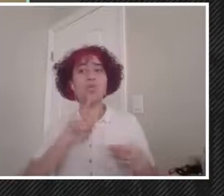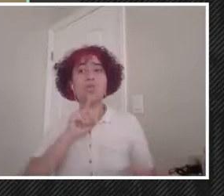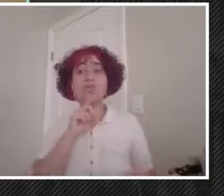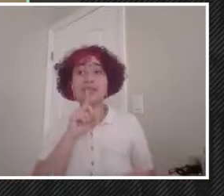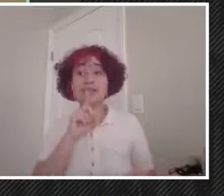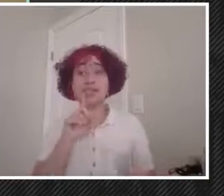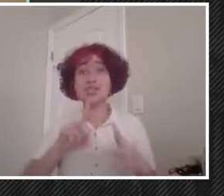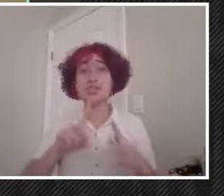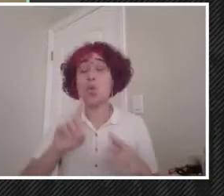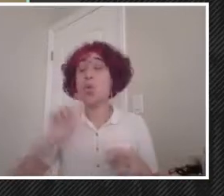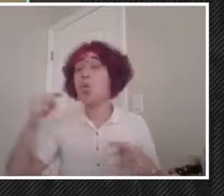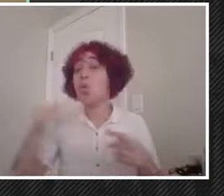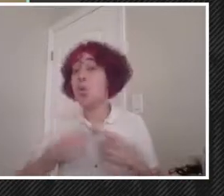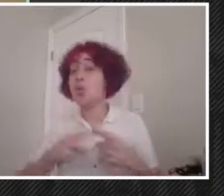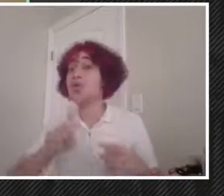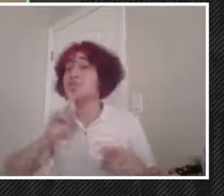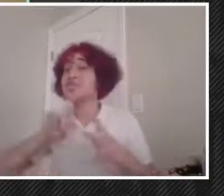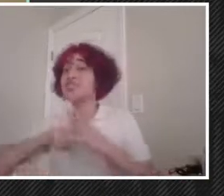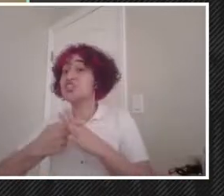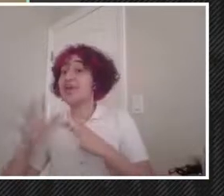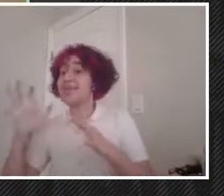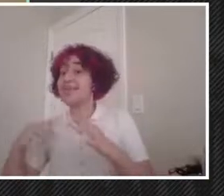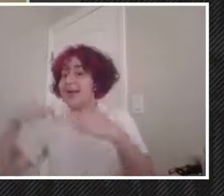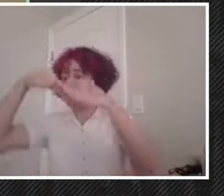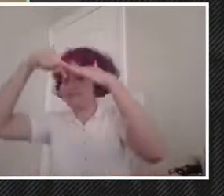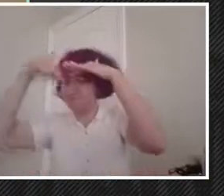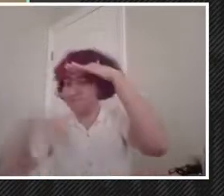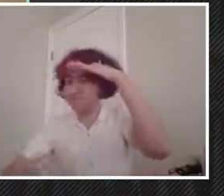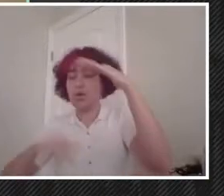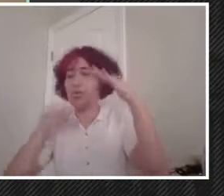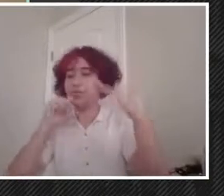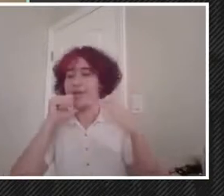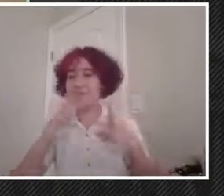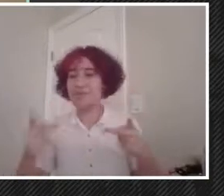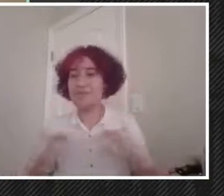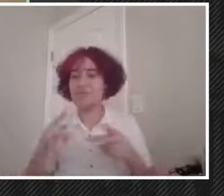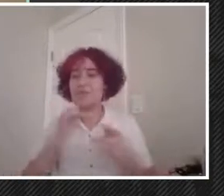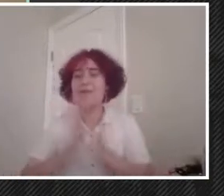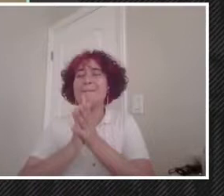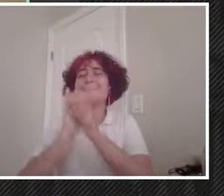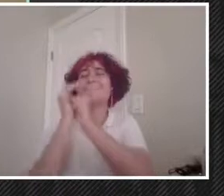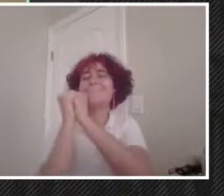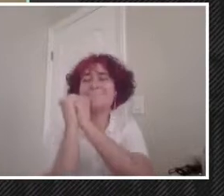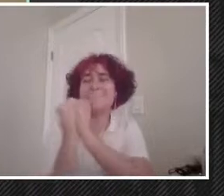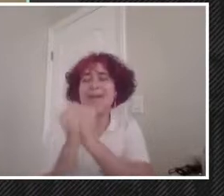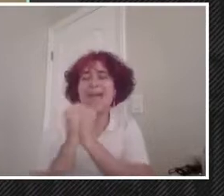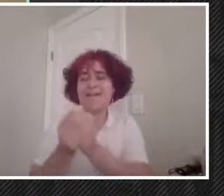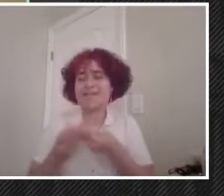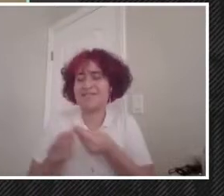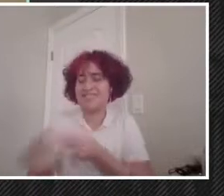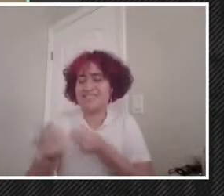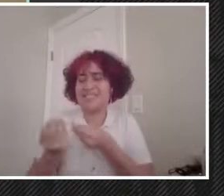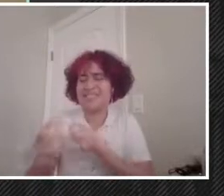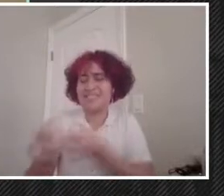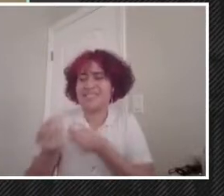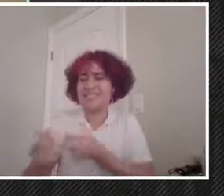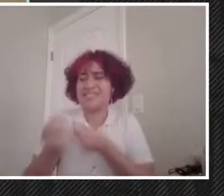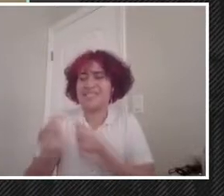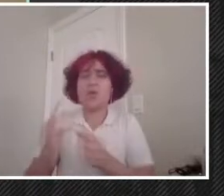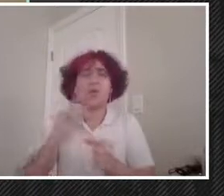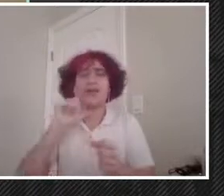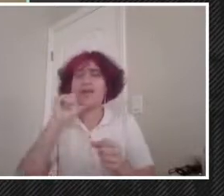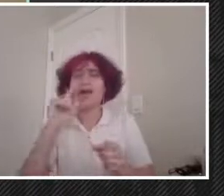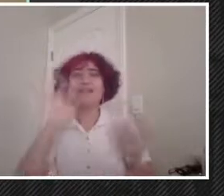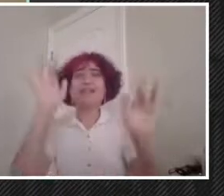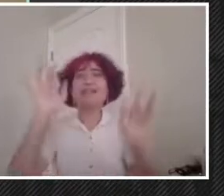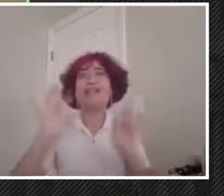place where we're no longer begging to be invested in. We're no longer having to beg and yell that our lives have value